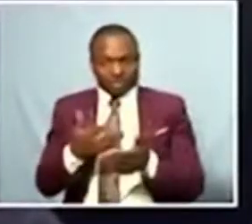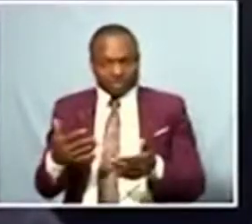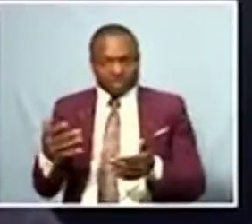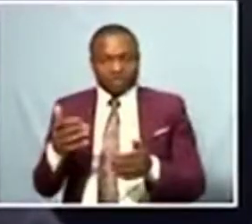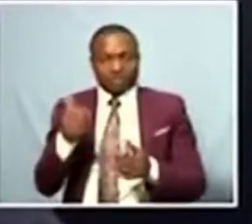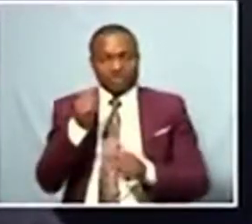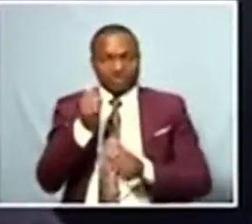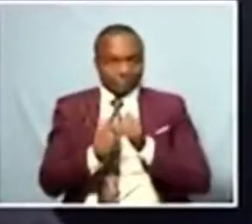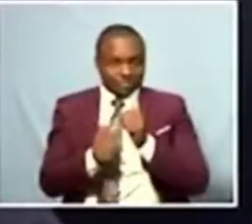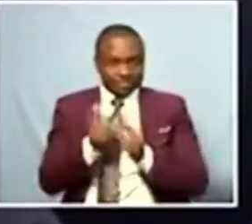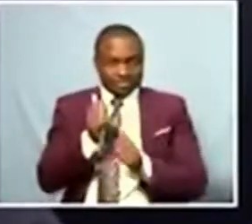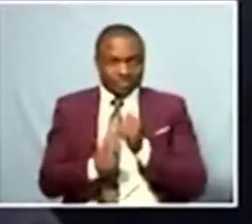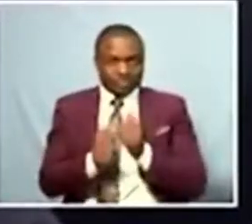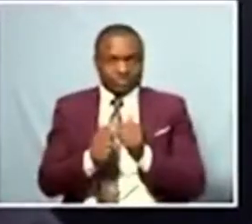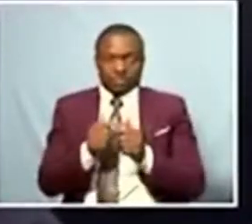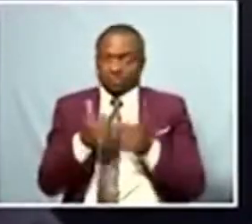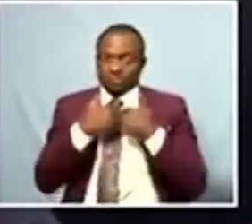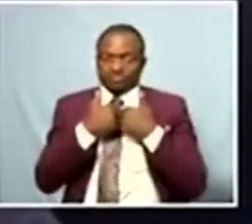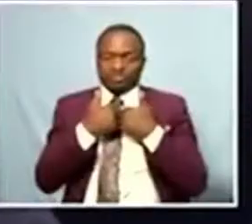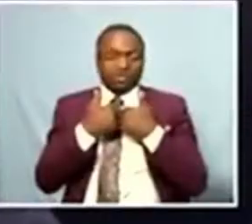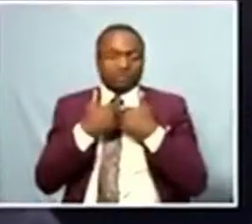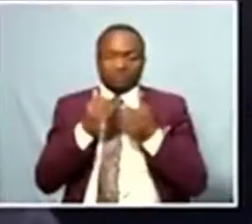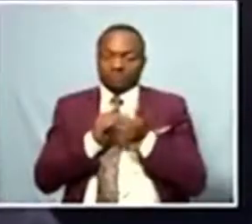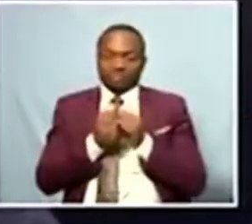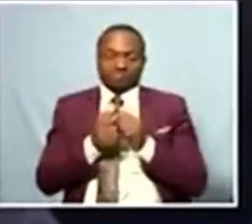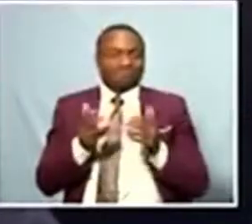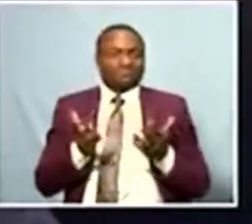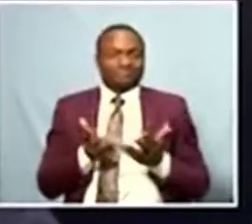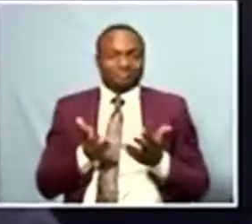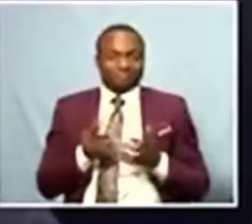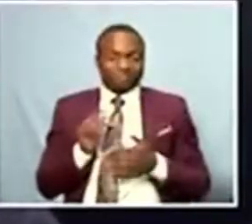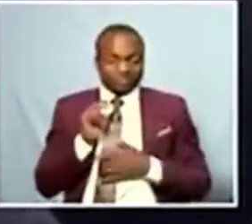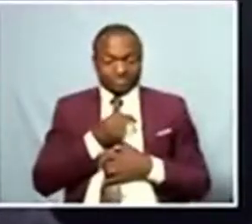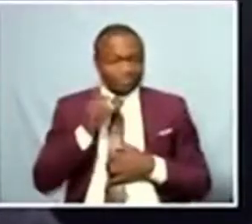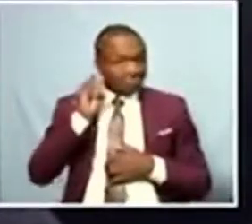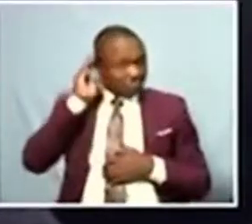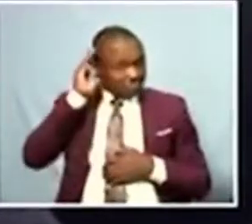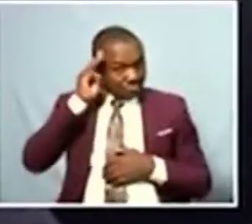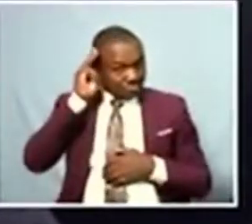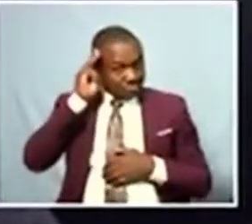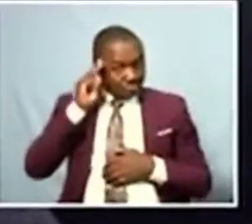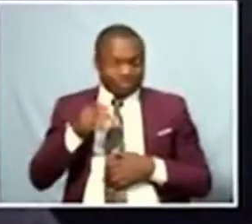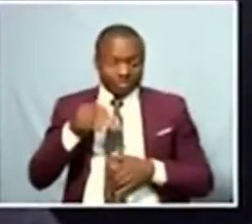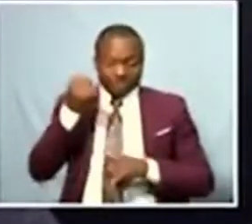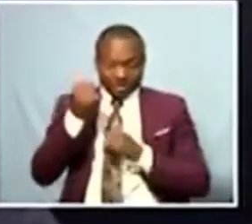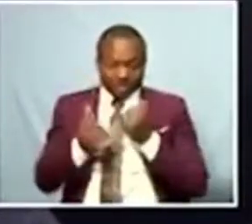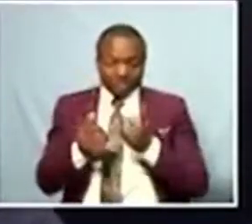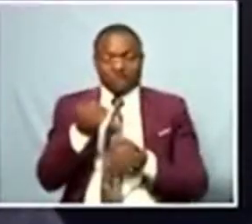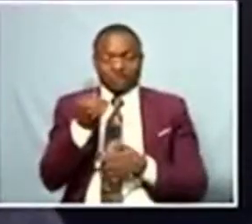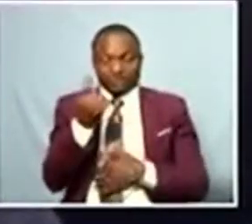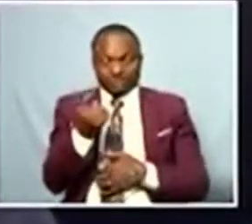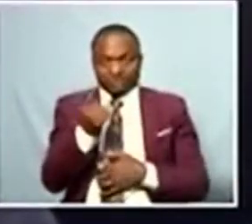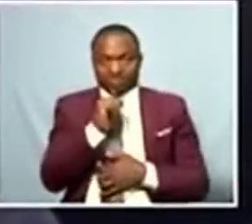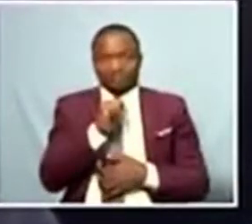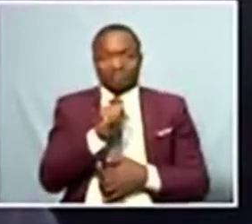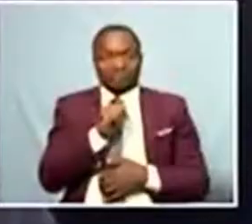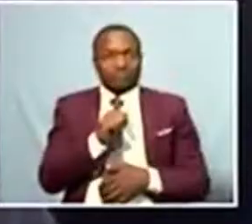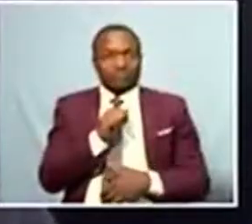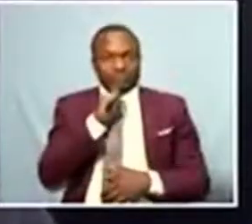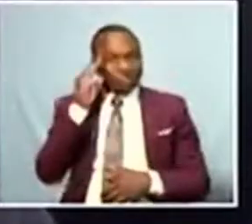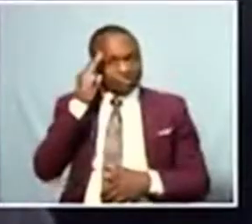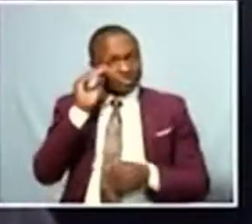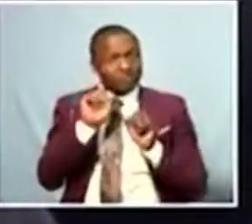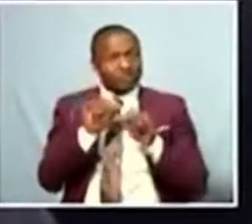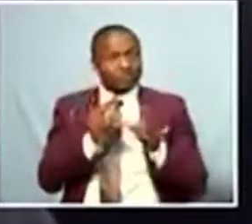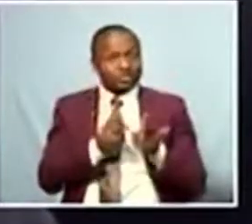which we had no problems also as a ministry, Chair. And also on the last one, Chair, I don't know, PS, if I can tackle